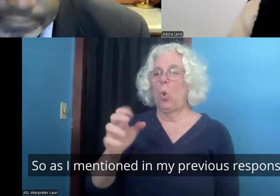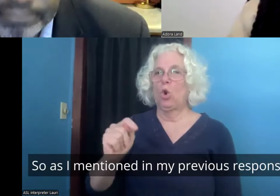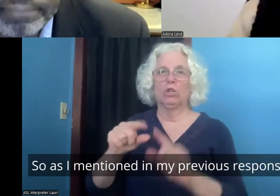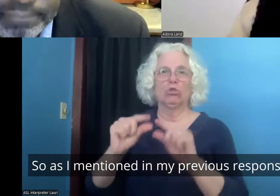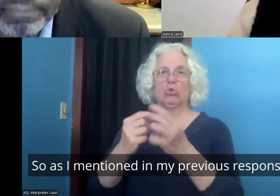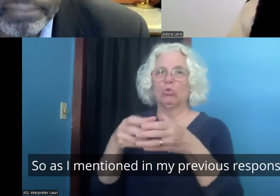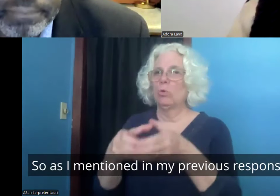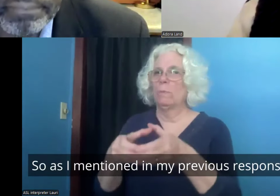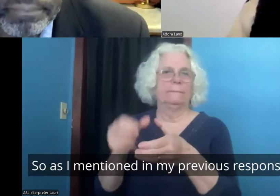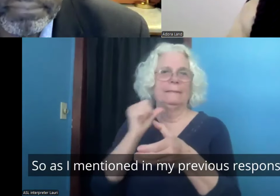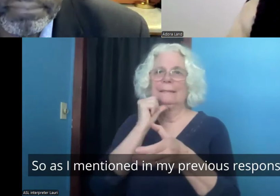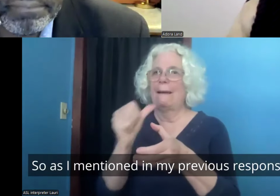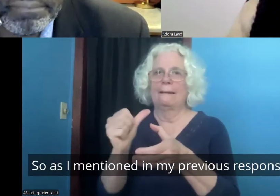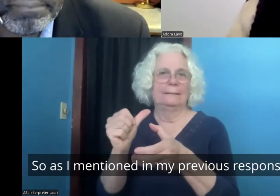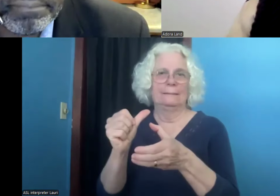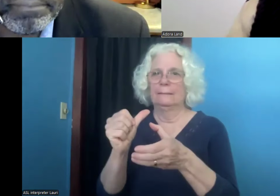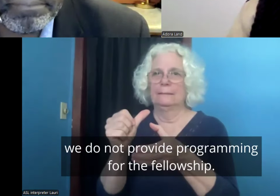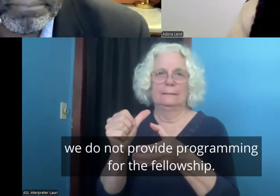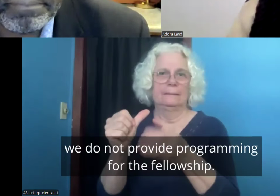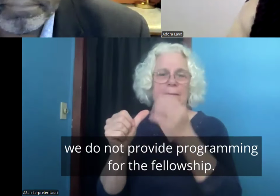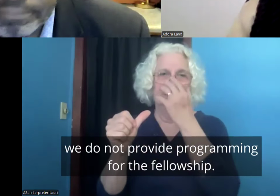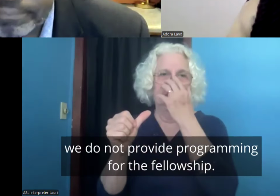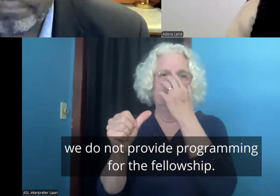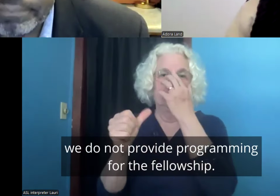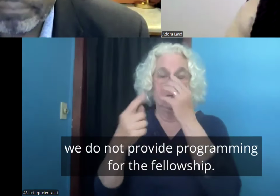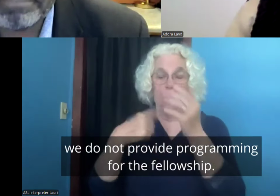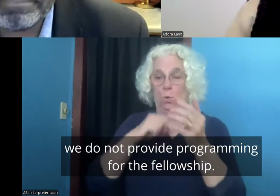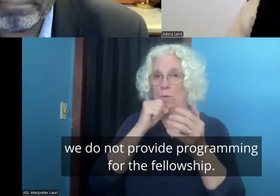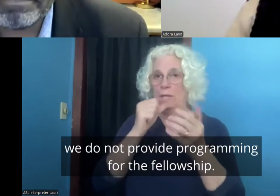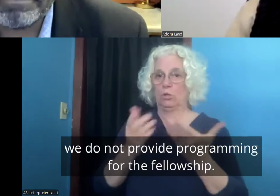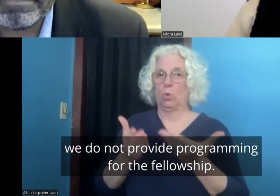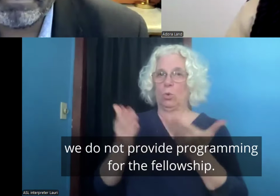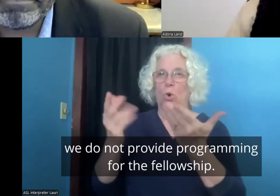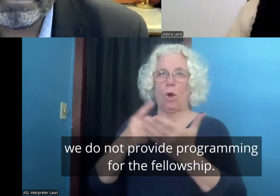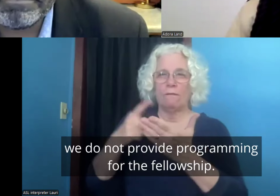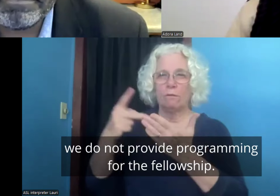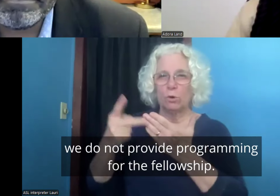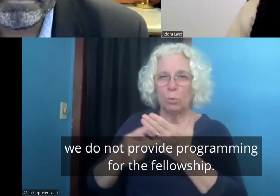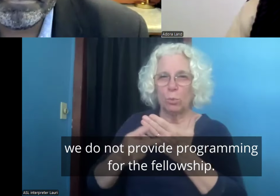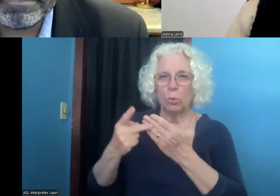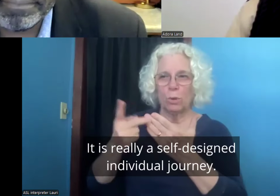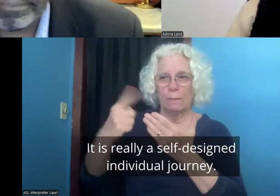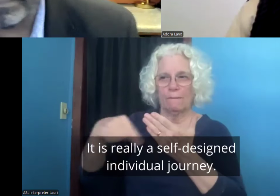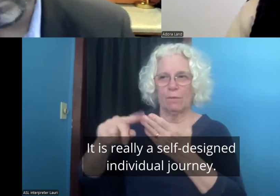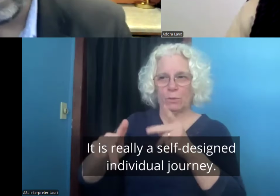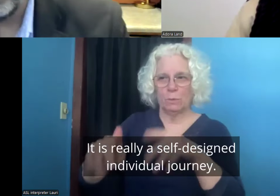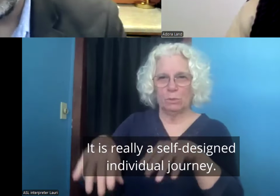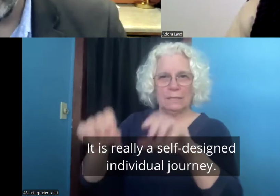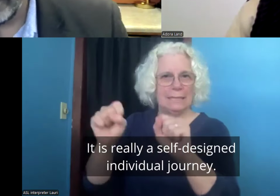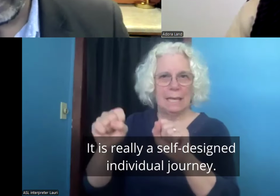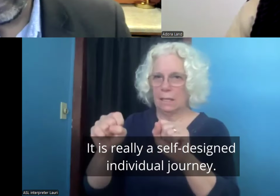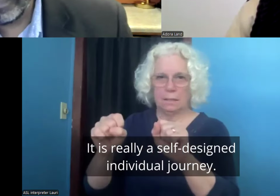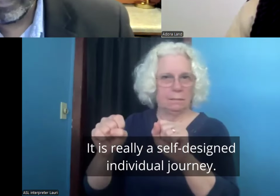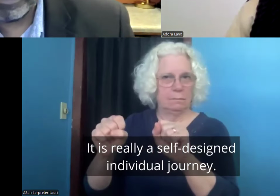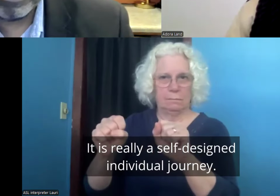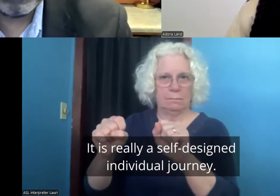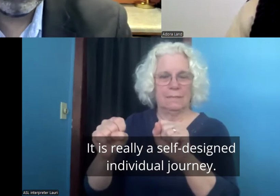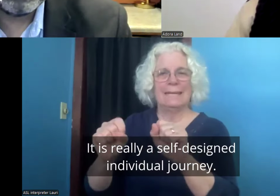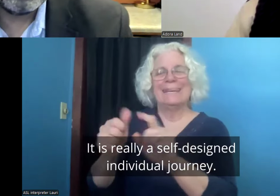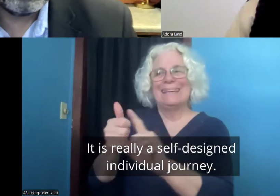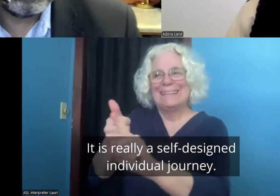as I mentioned in my previous response, we do not provide programming for the fellowship. It is really a